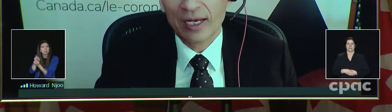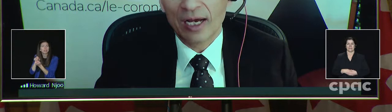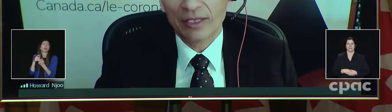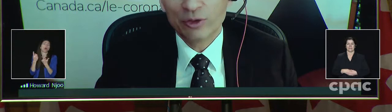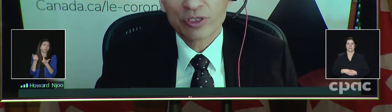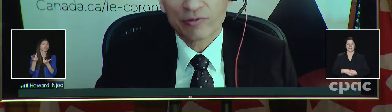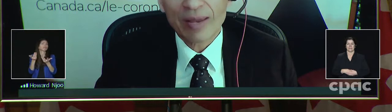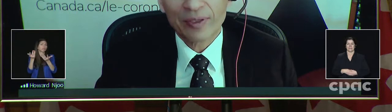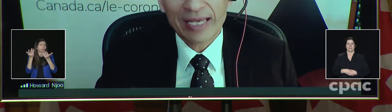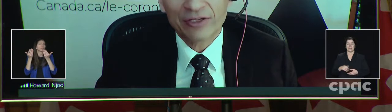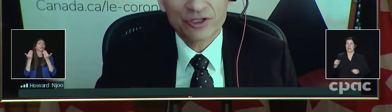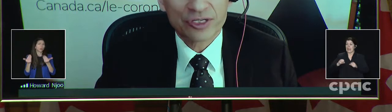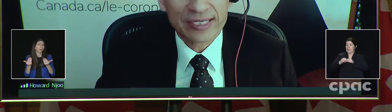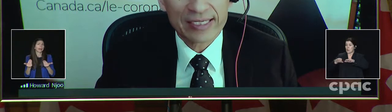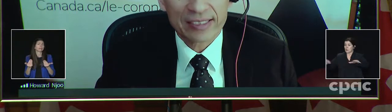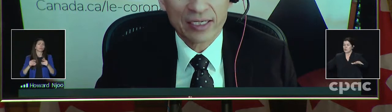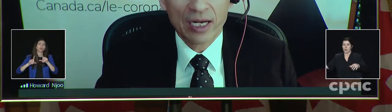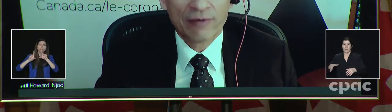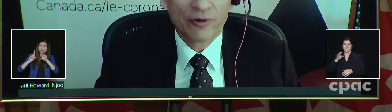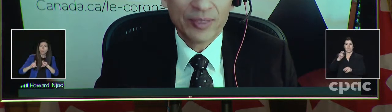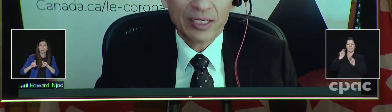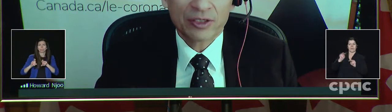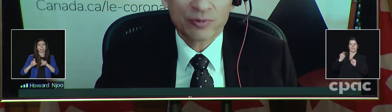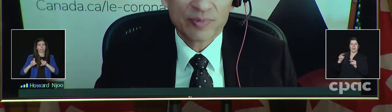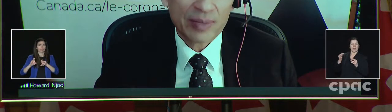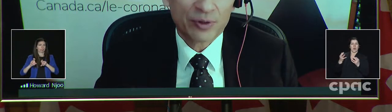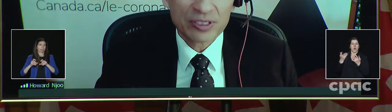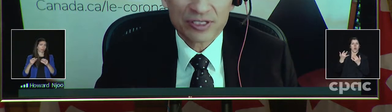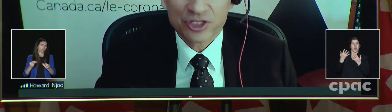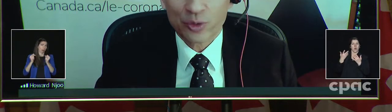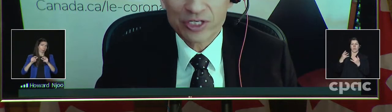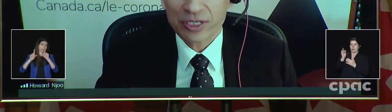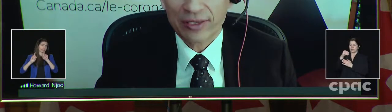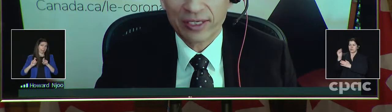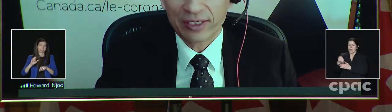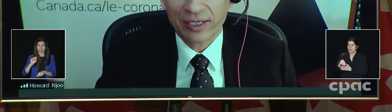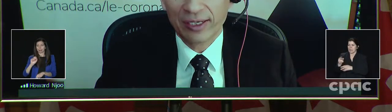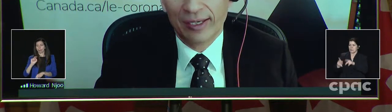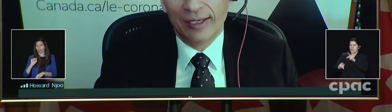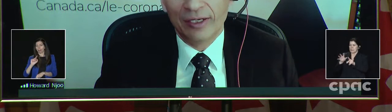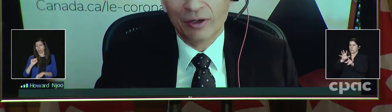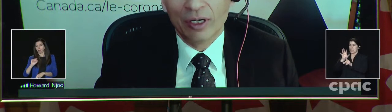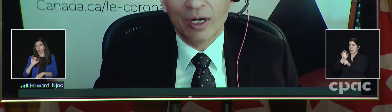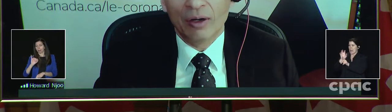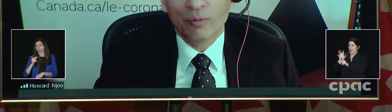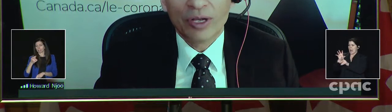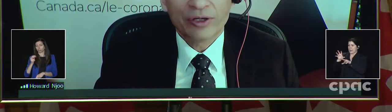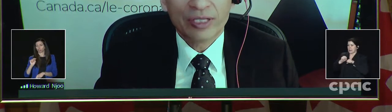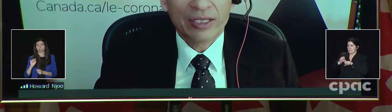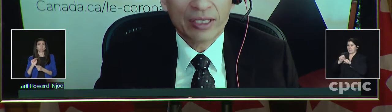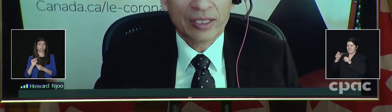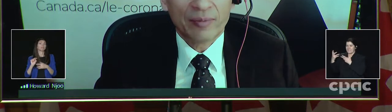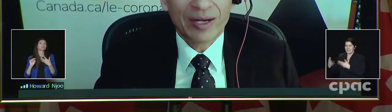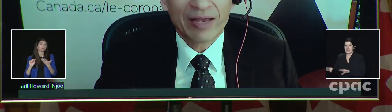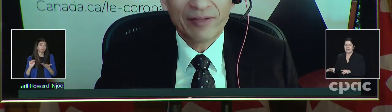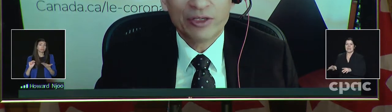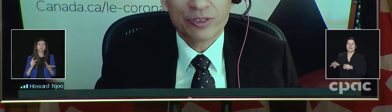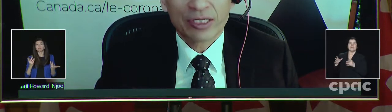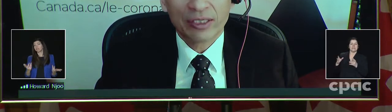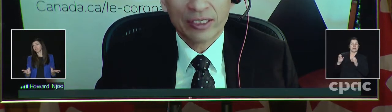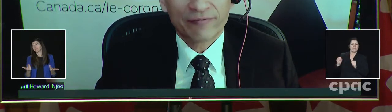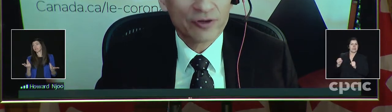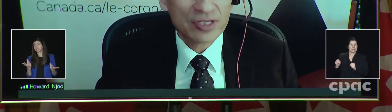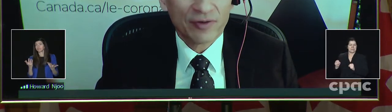the use of rapid antigen tests. For me, in terms of my personal situation, I think, whether they might have